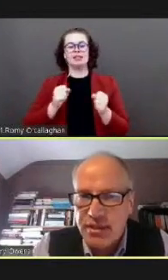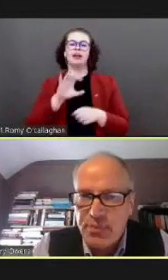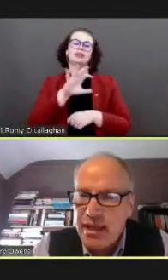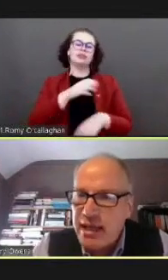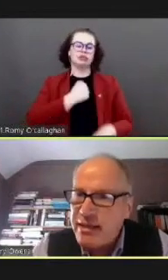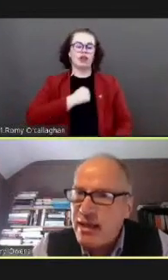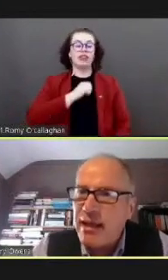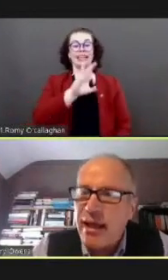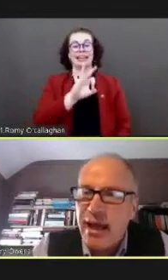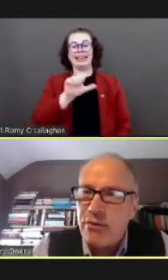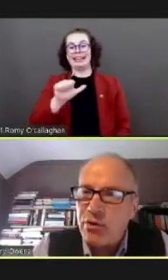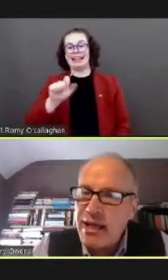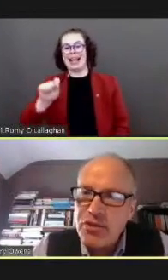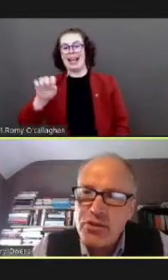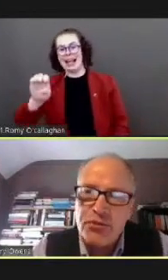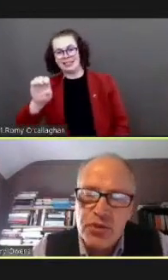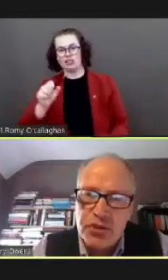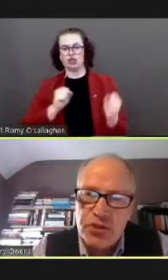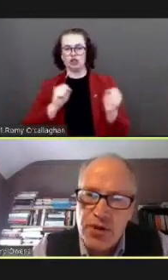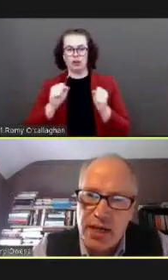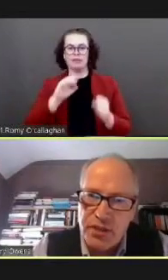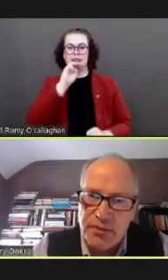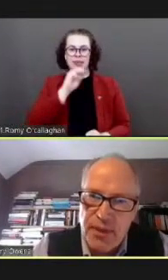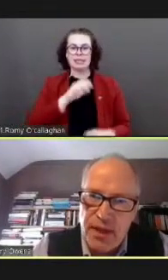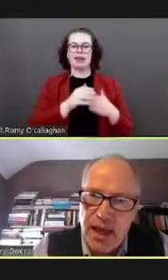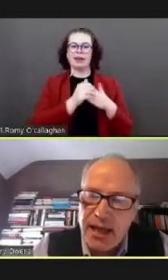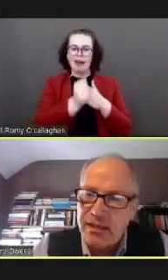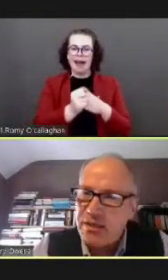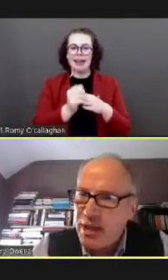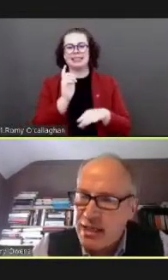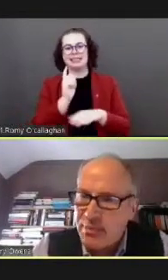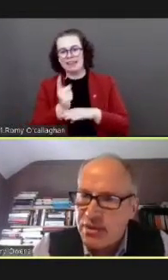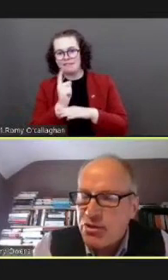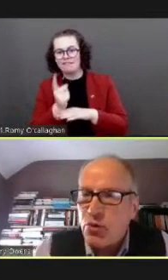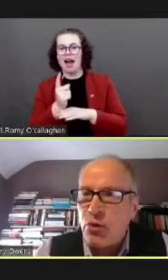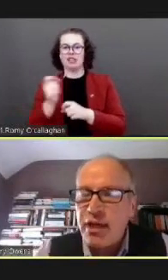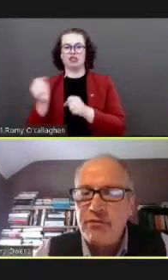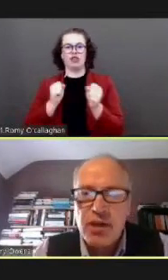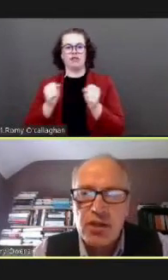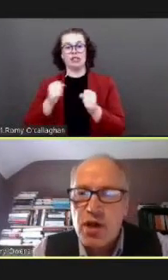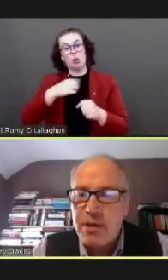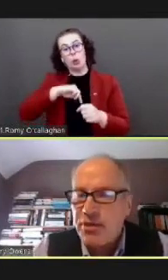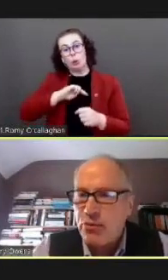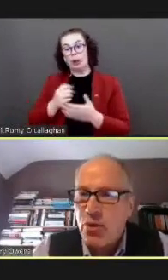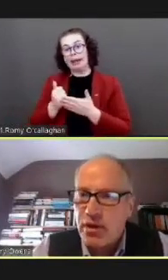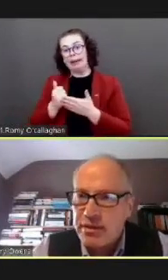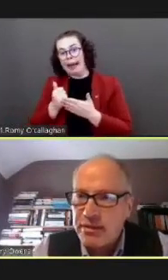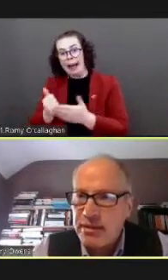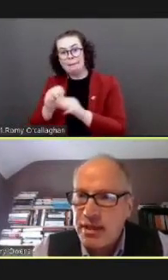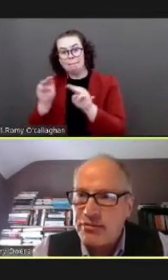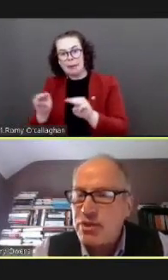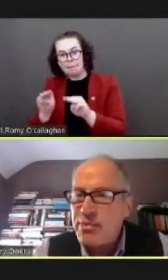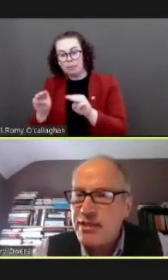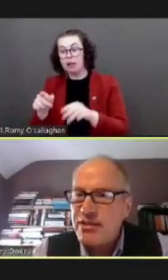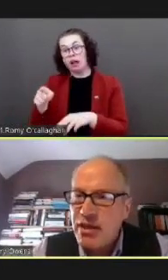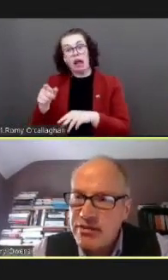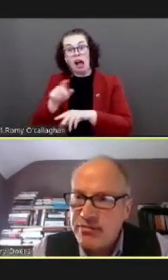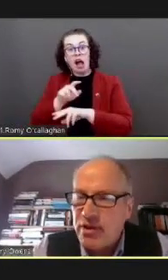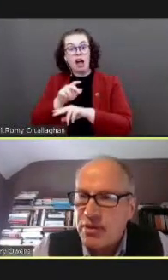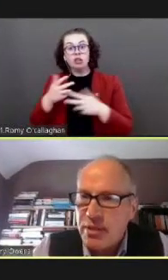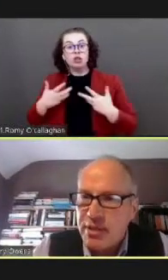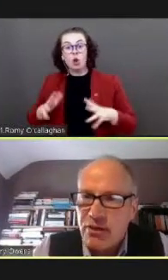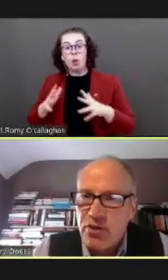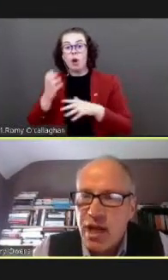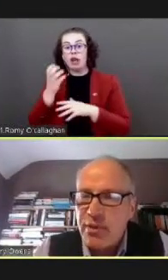placement service. It relates to future direction and placement. So if not crime, then what? If somebody is